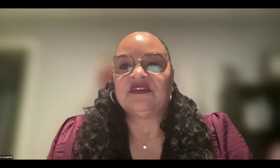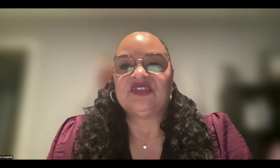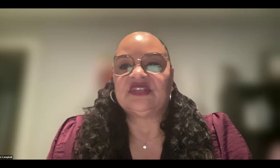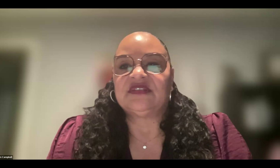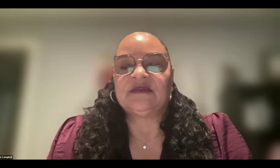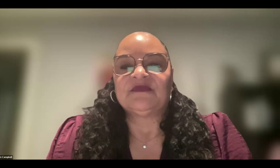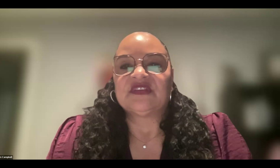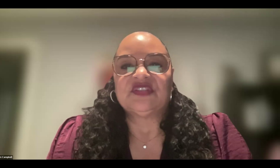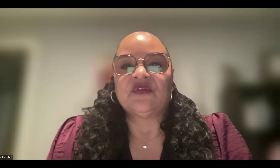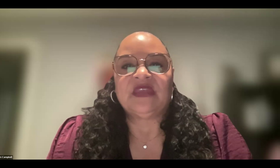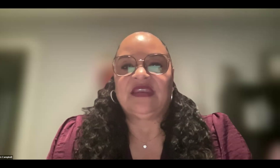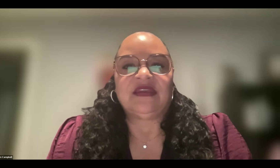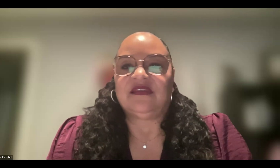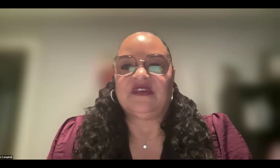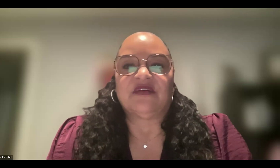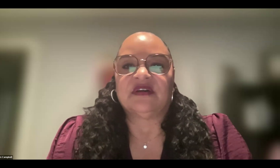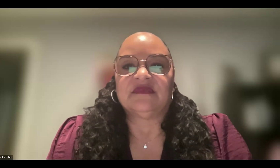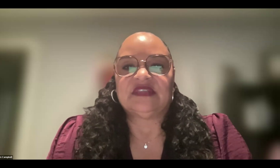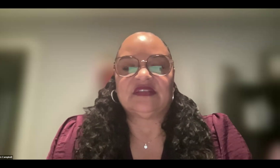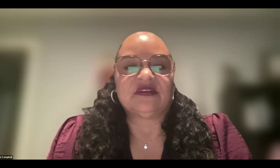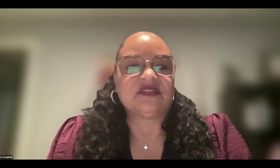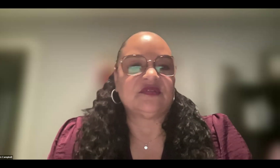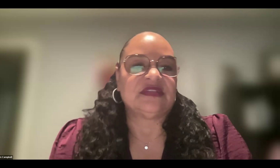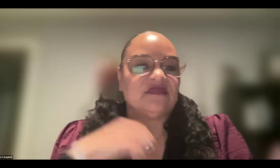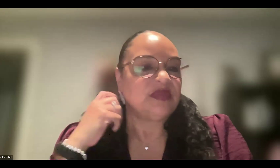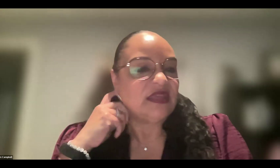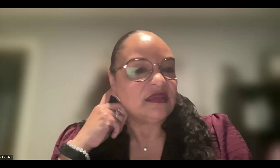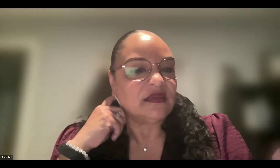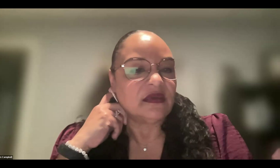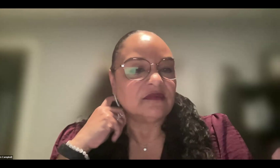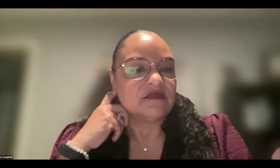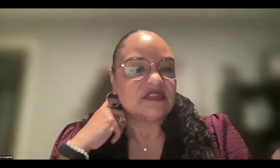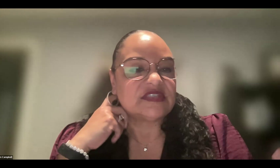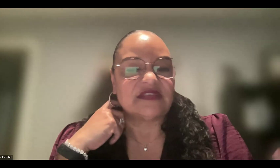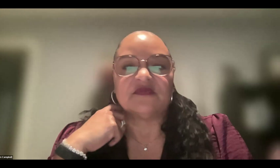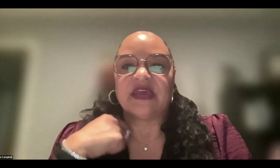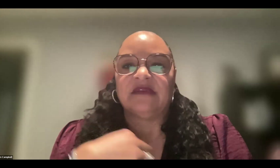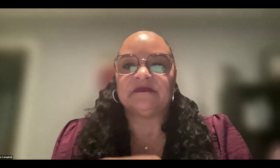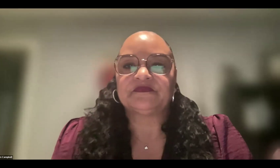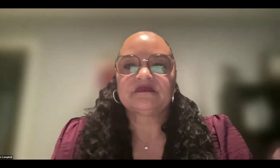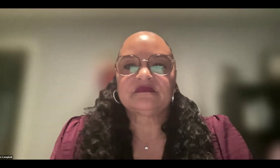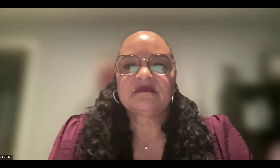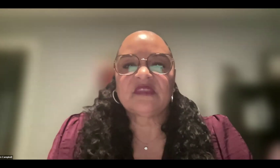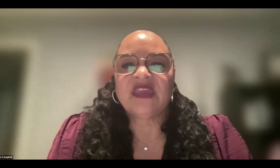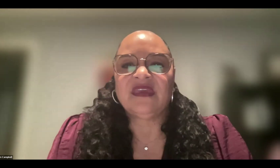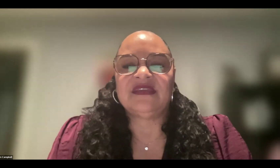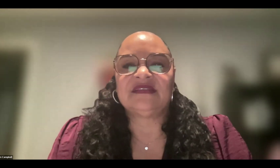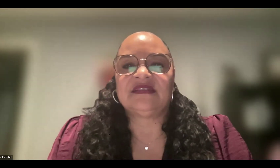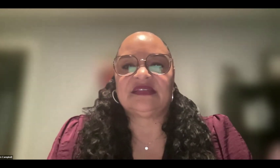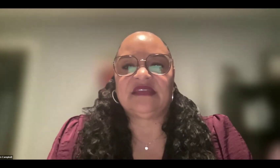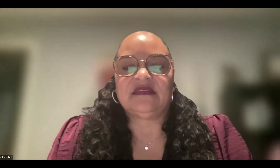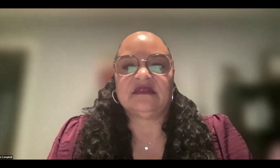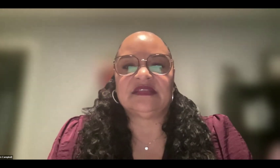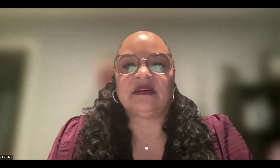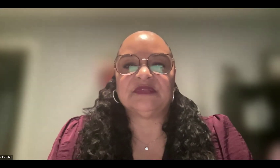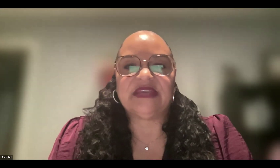mean, there's just so many negative outcomes as a consequence of being sent away. It isn't to